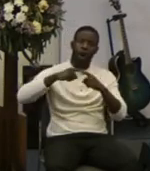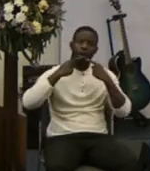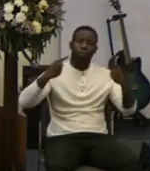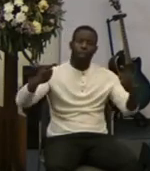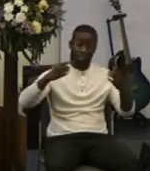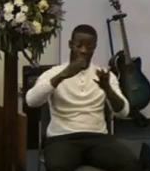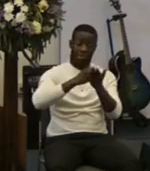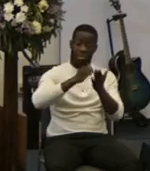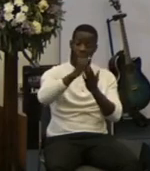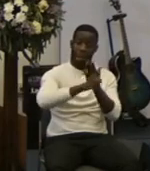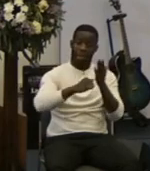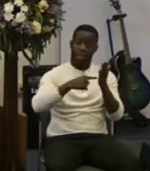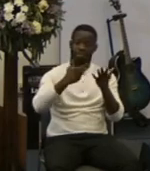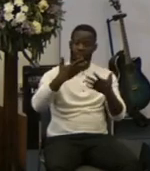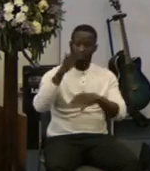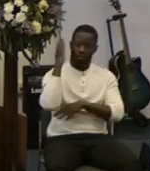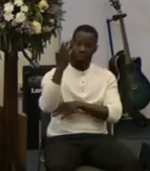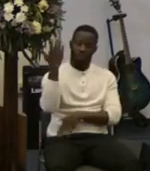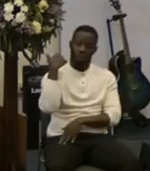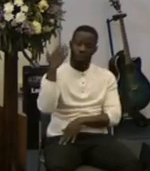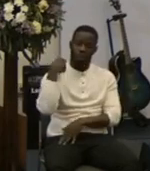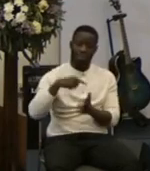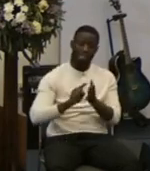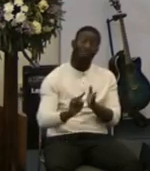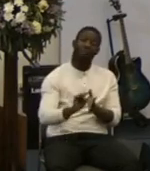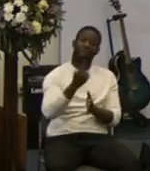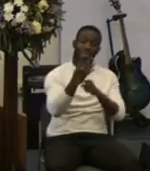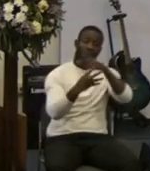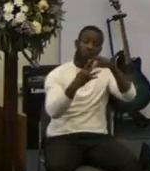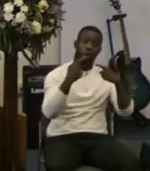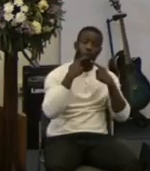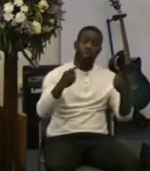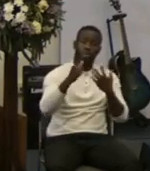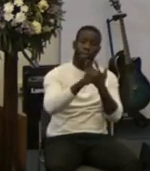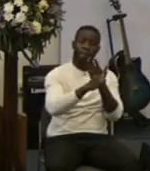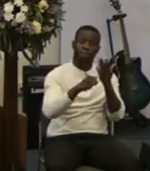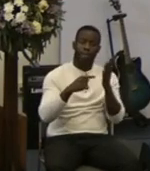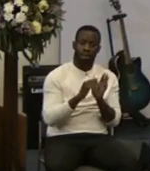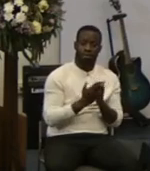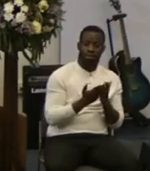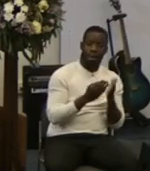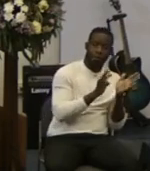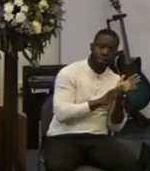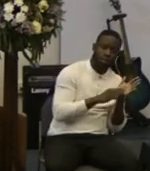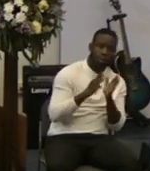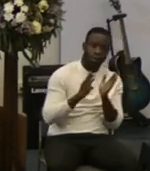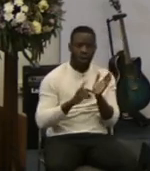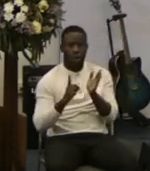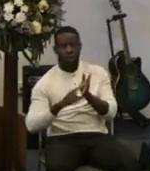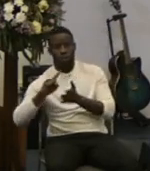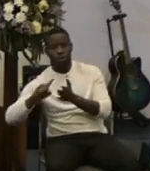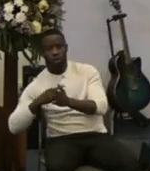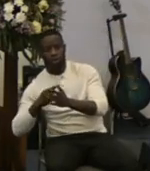gospel. Mark, as I've told you before, it's the first of the four gospels, Matthew, Mark, Luke, and John, to have